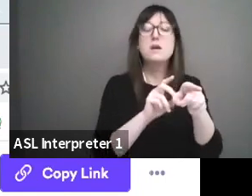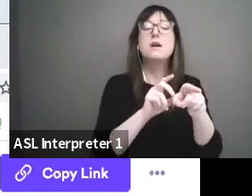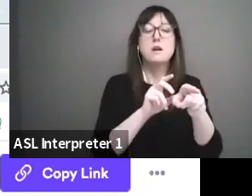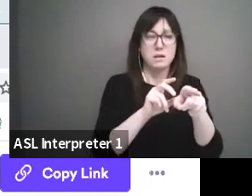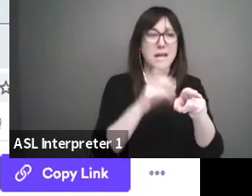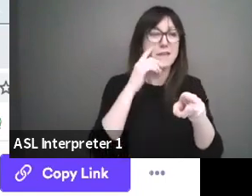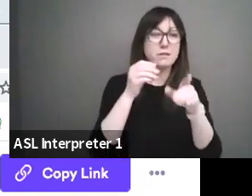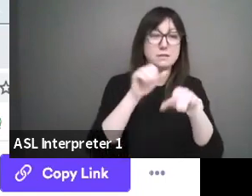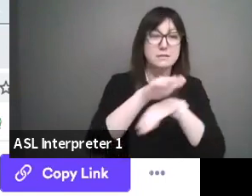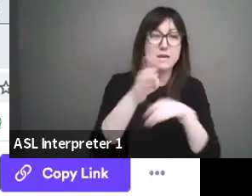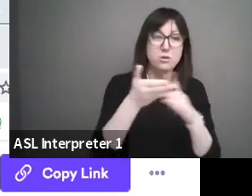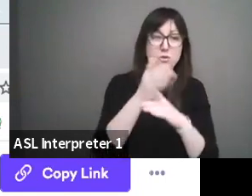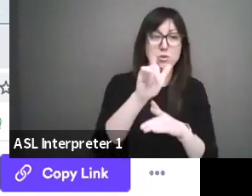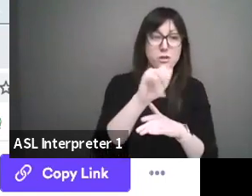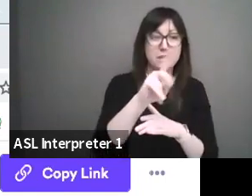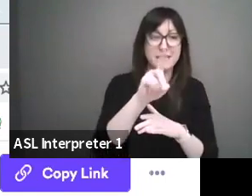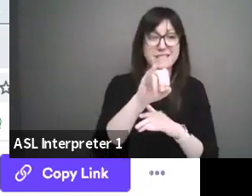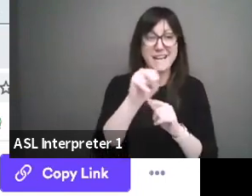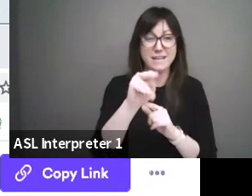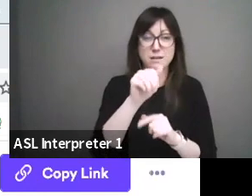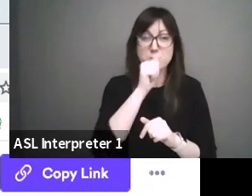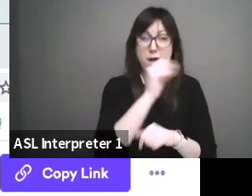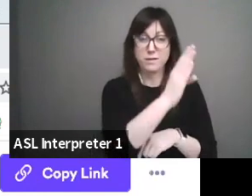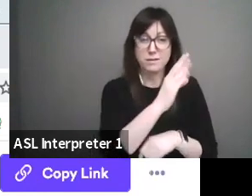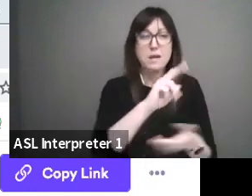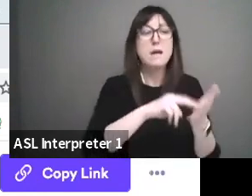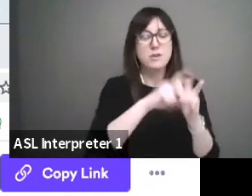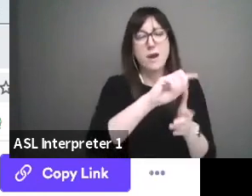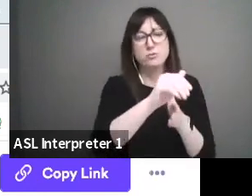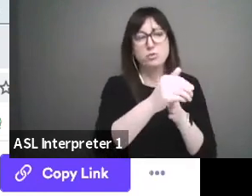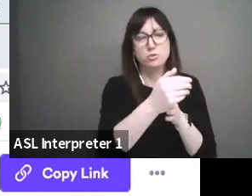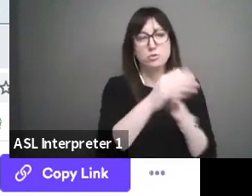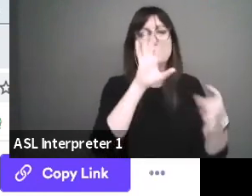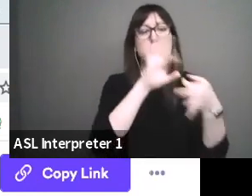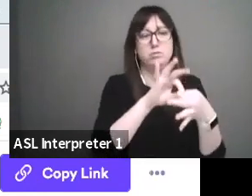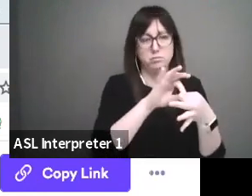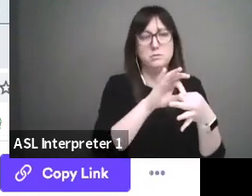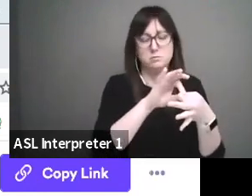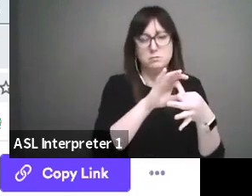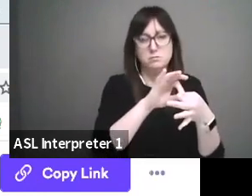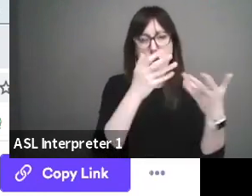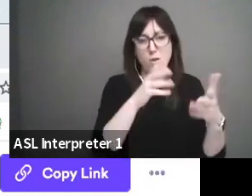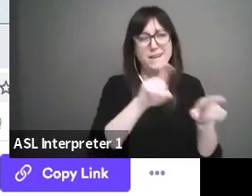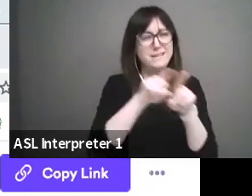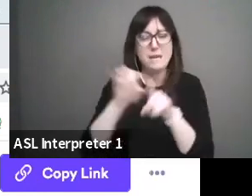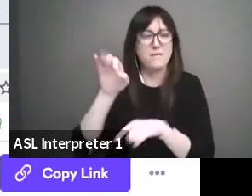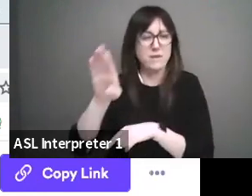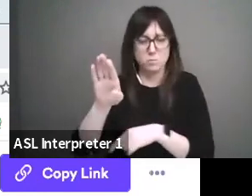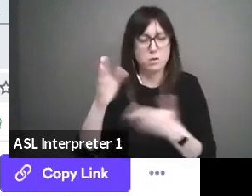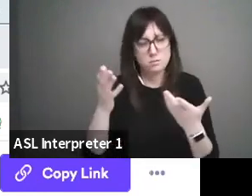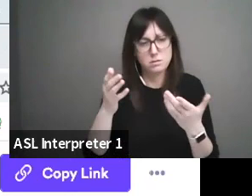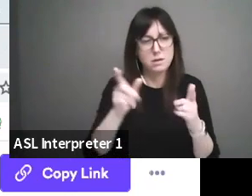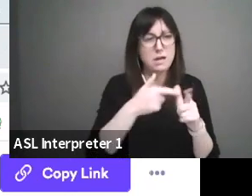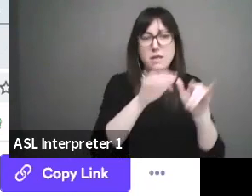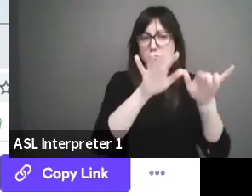already. You can't send this to a person you haven't added. Same with Facebook. Just make sure you're checking that. And then you can write your message